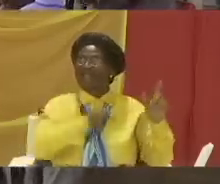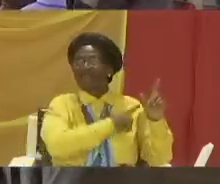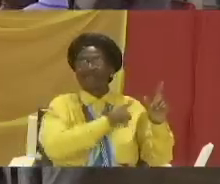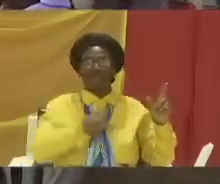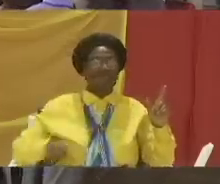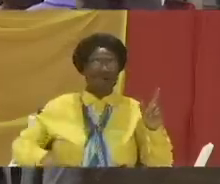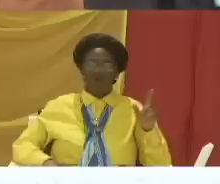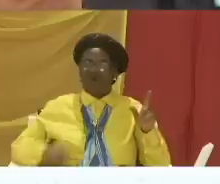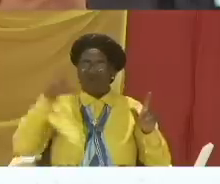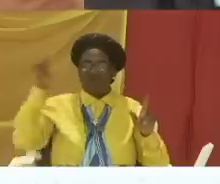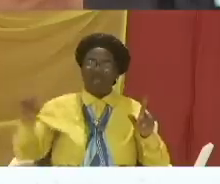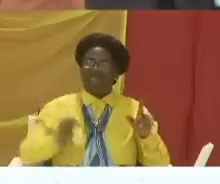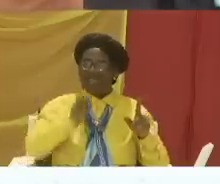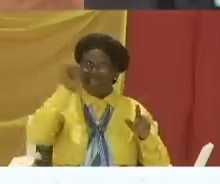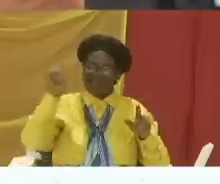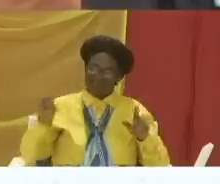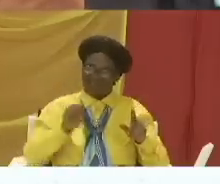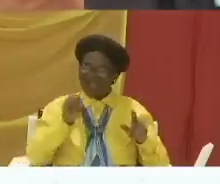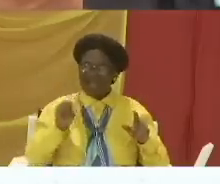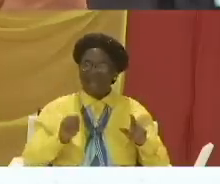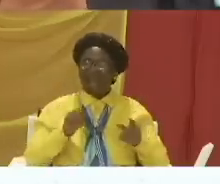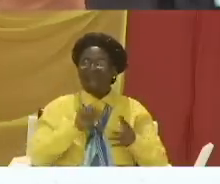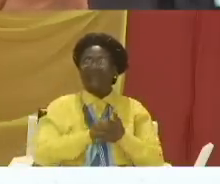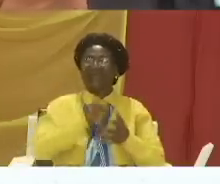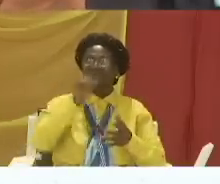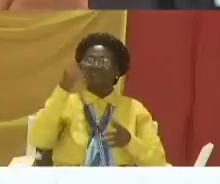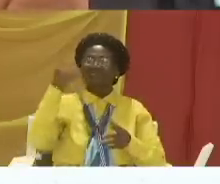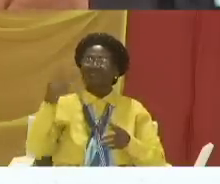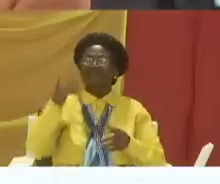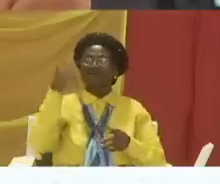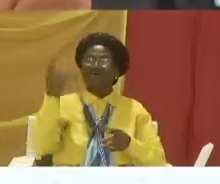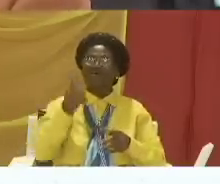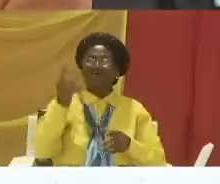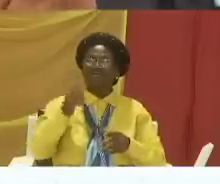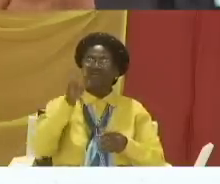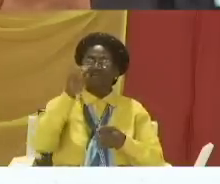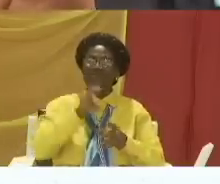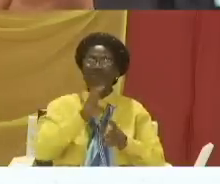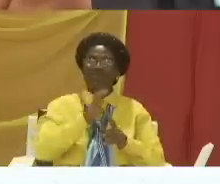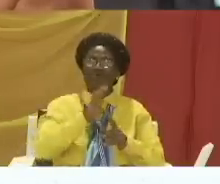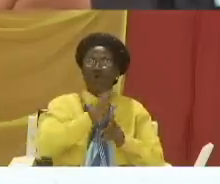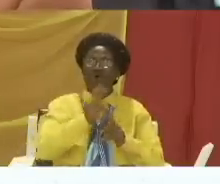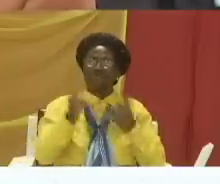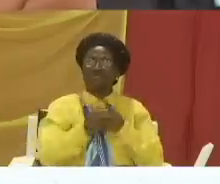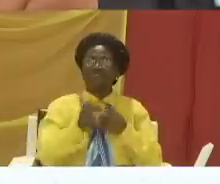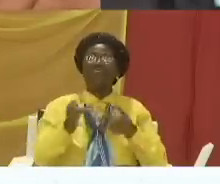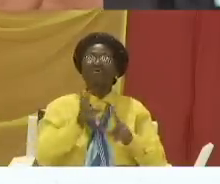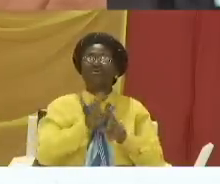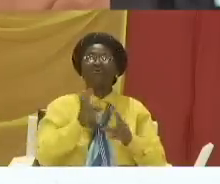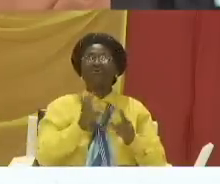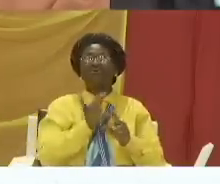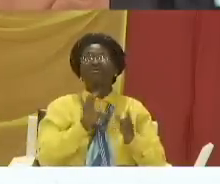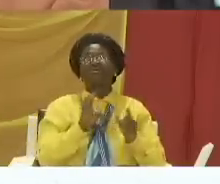He said that's the only condition for you. Just serve him.